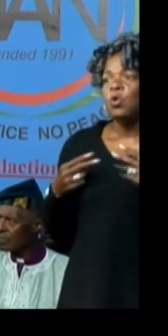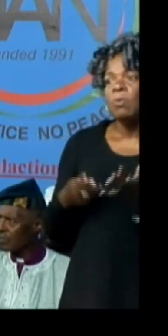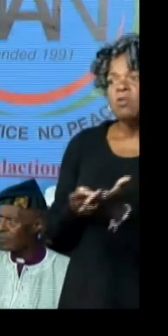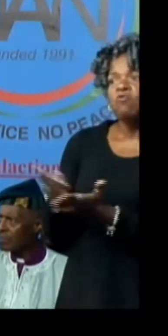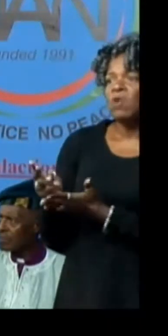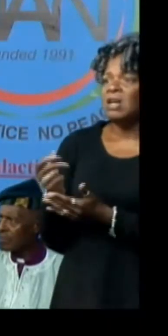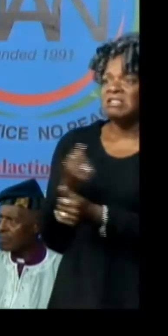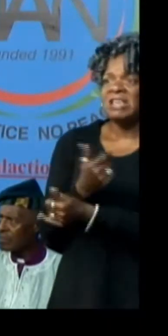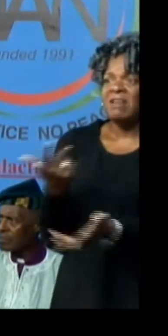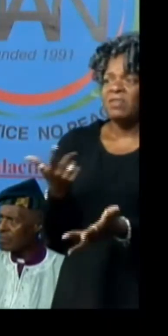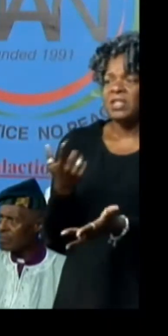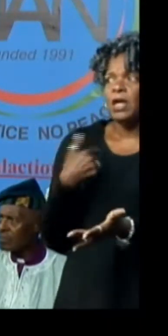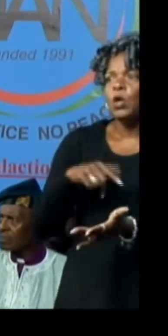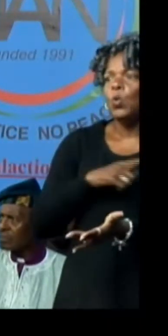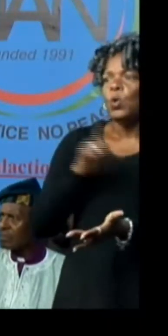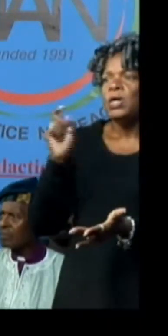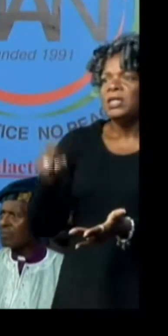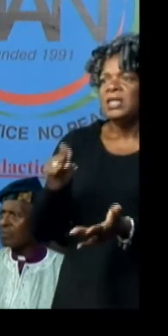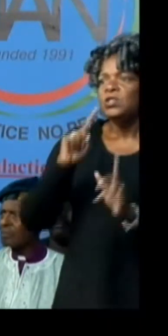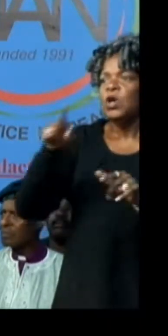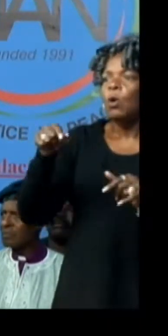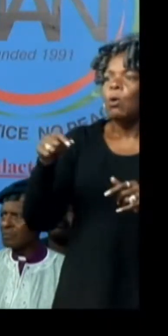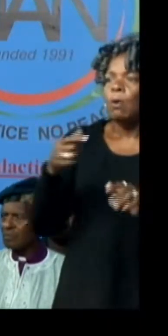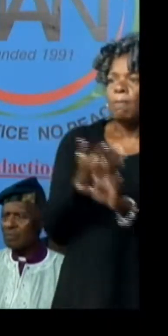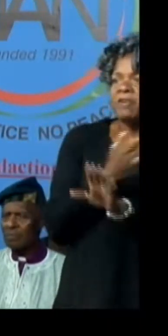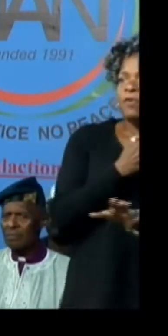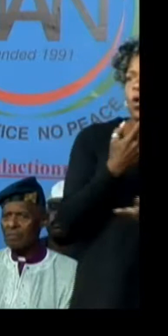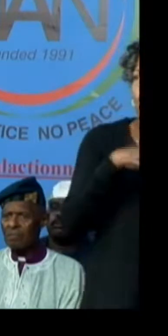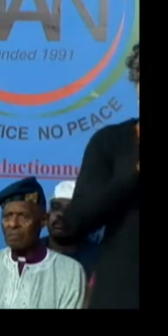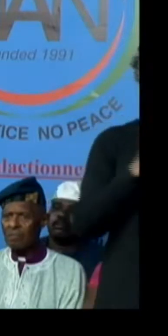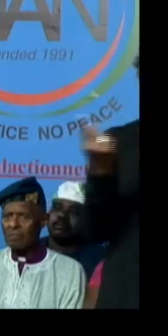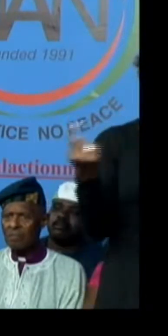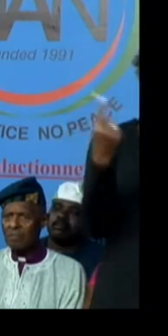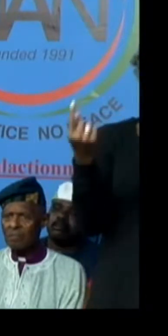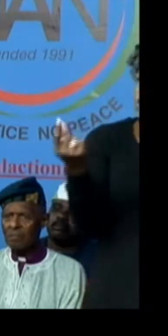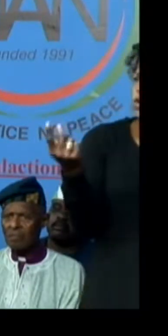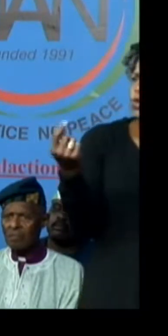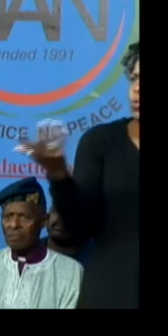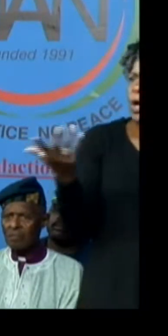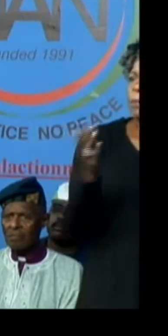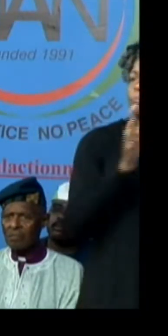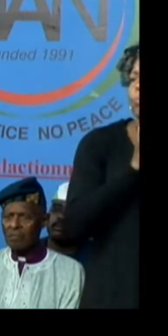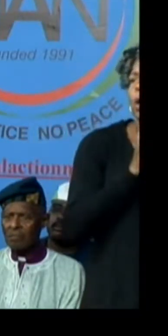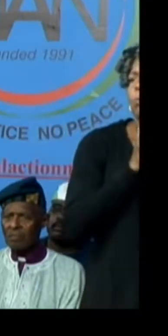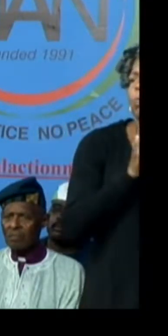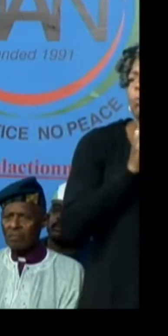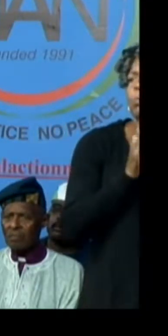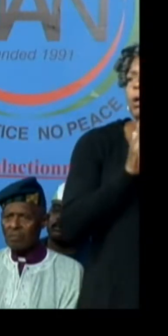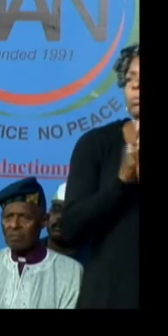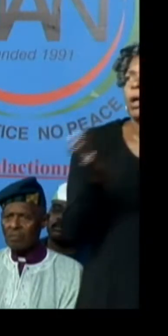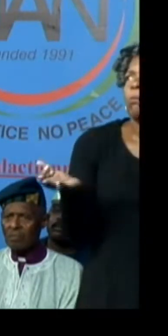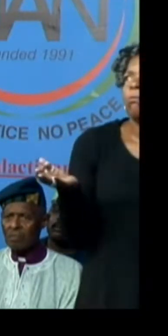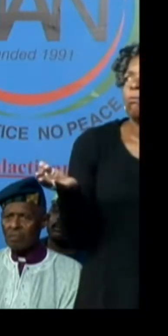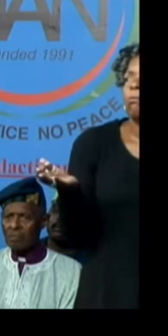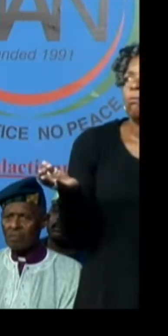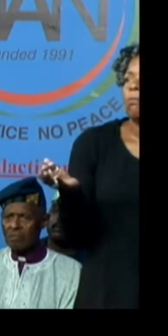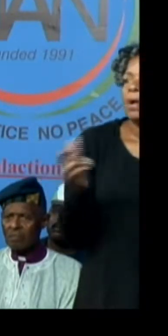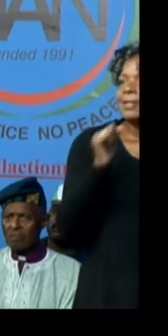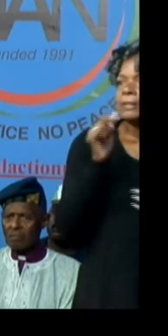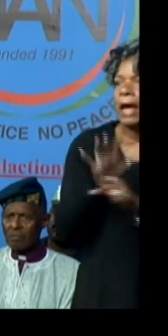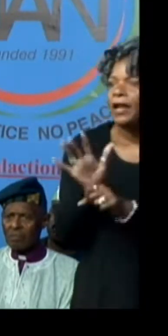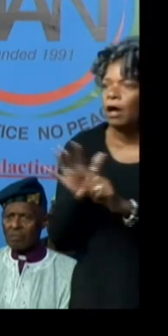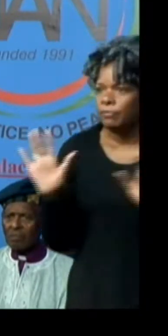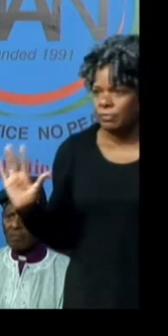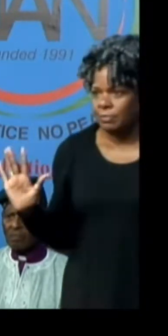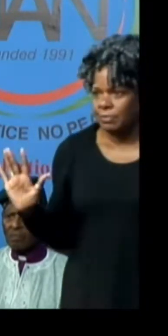rights that we used to pray for. But that is not enough, because the prayer will be